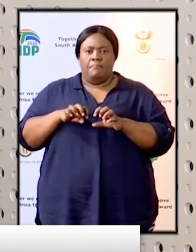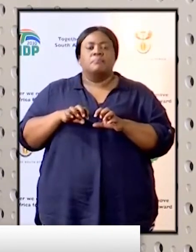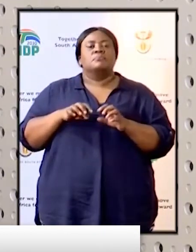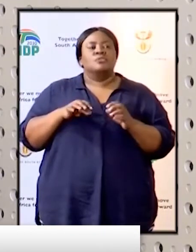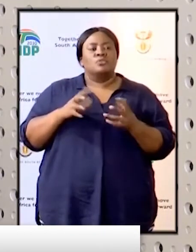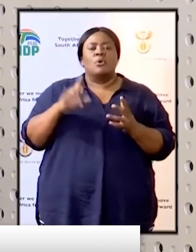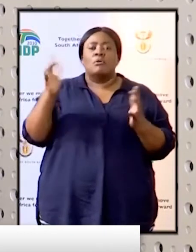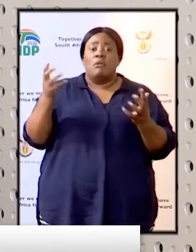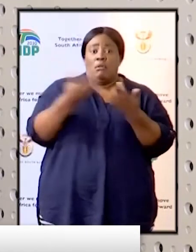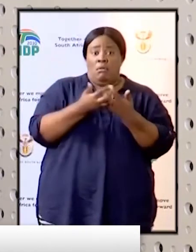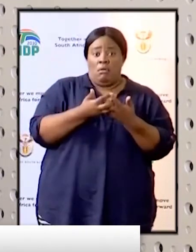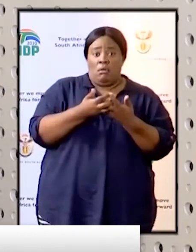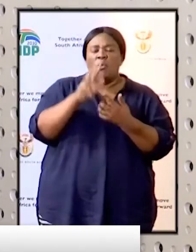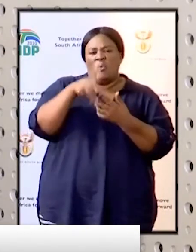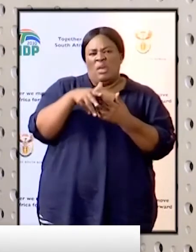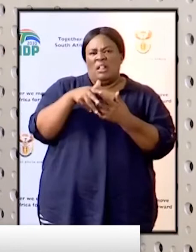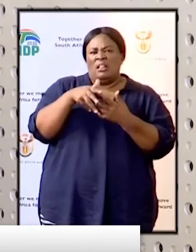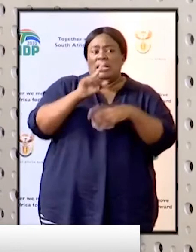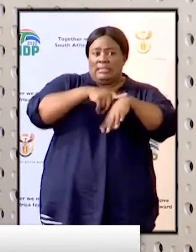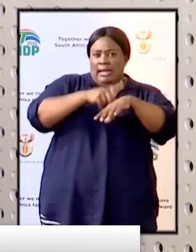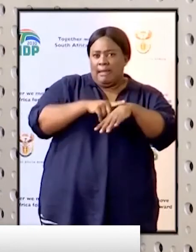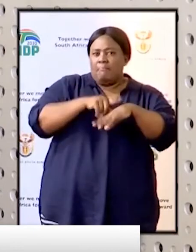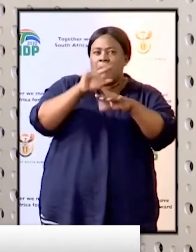for the match exams will be communicated